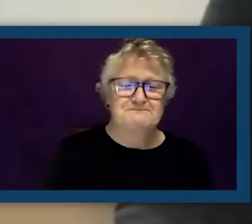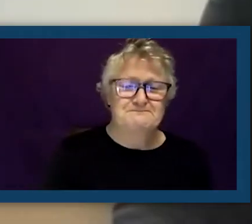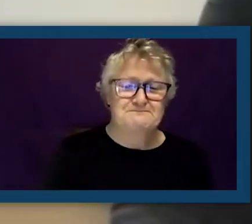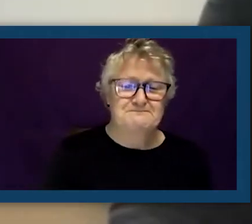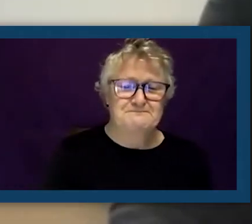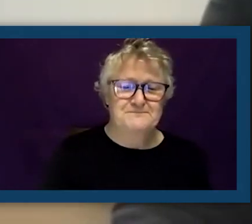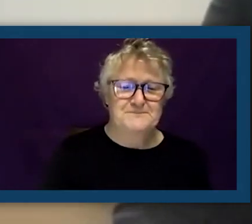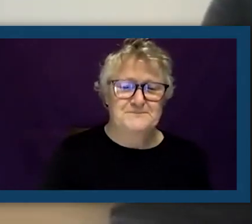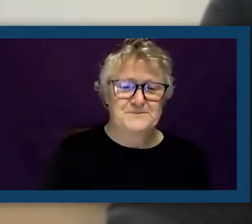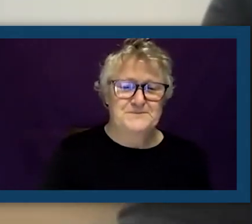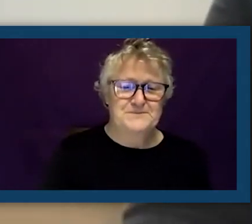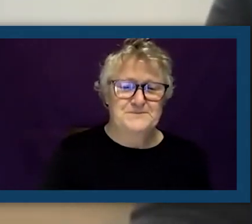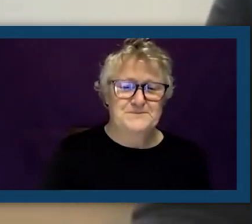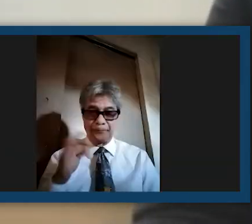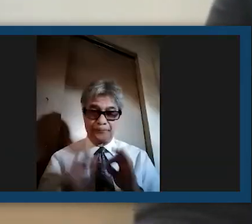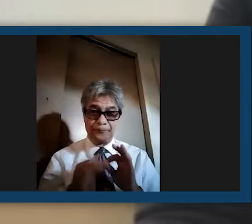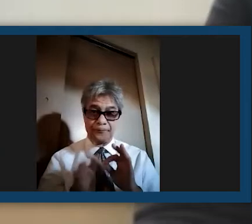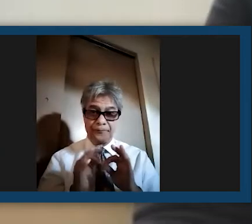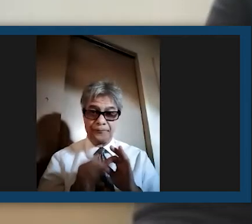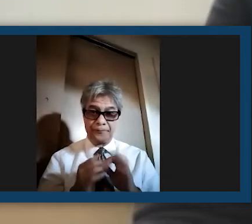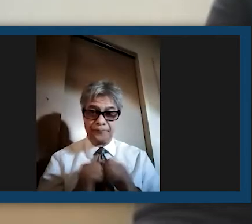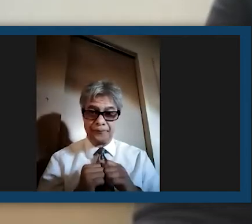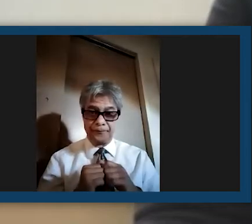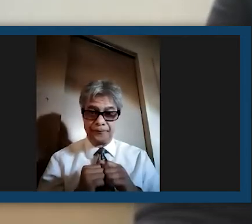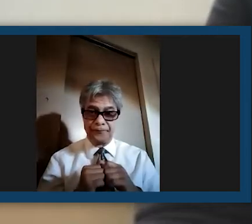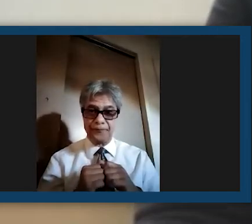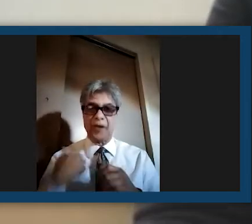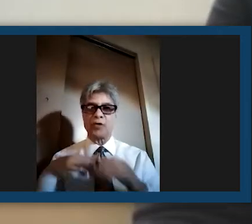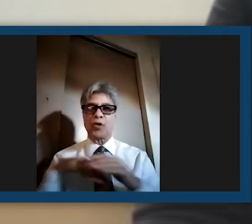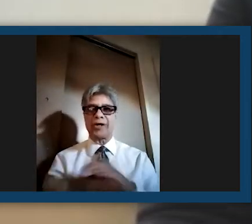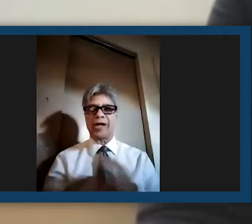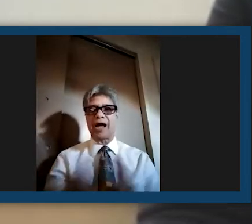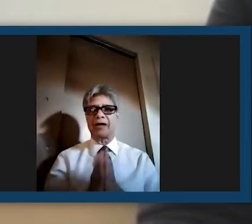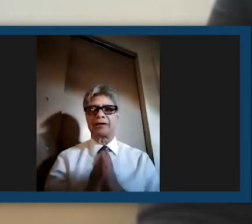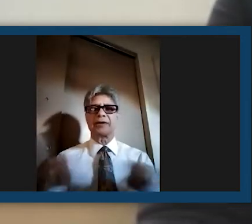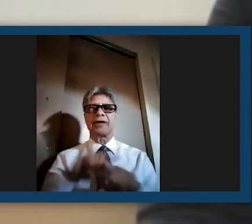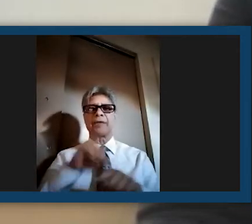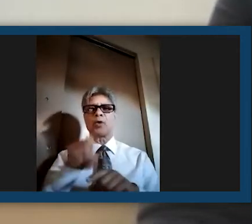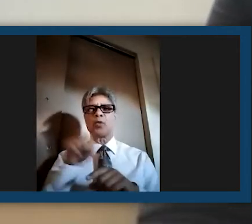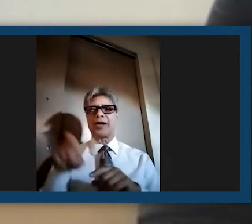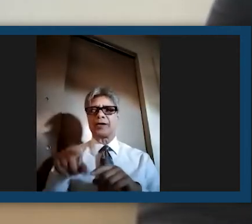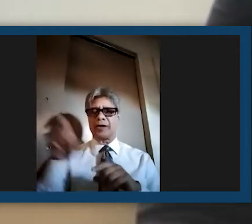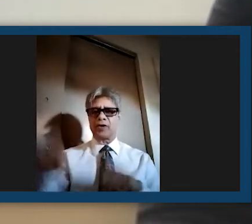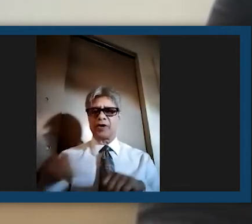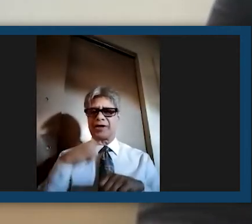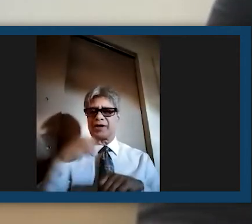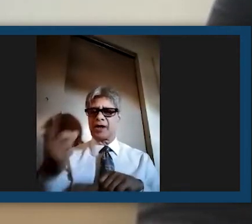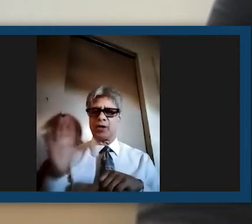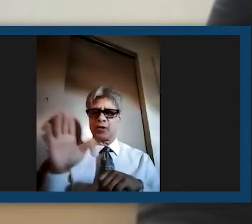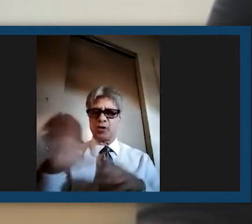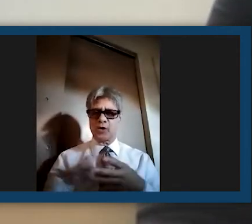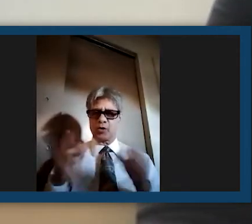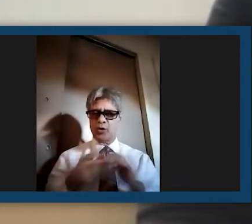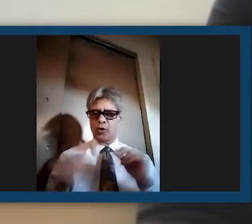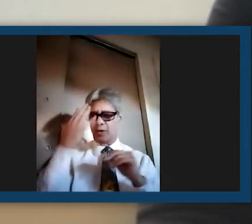Awesome. And next, I'm going to I'm going to ask you the same question. If you can tell your personal story of why you got involved